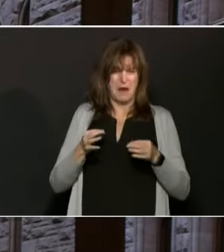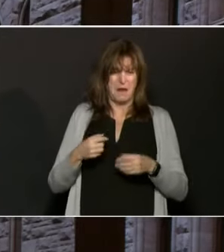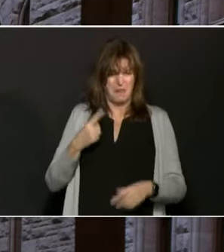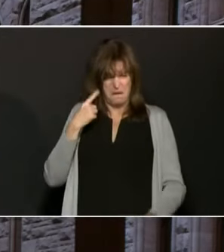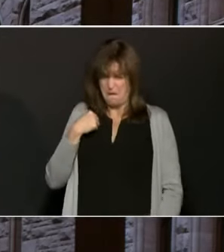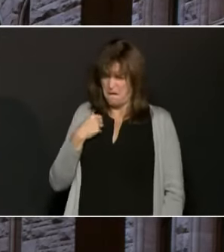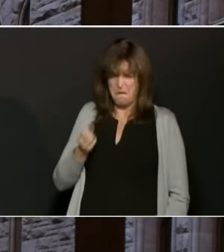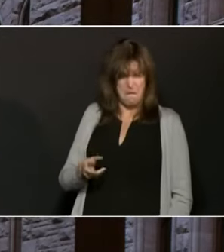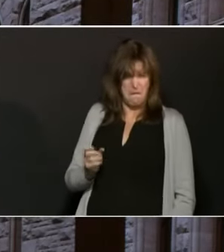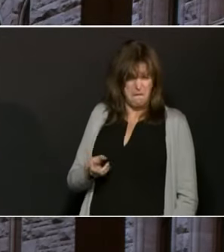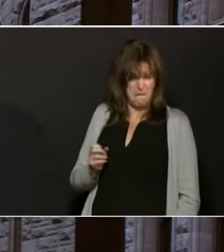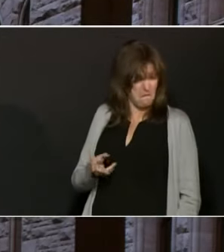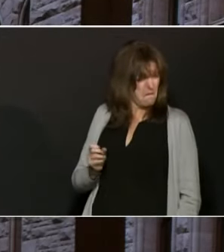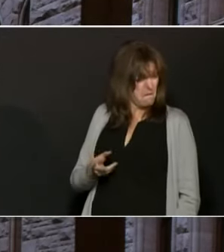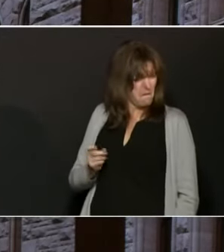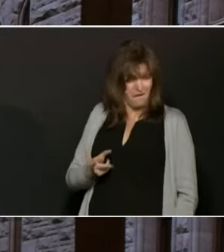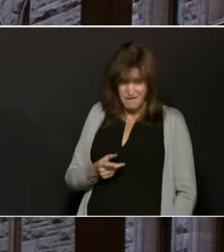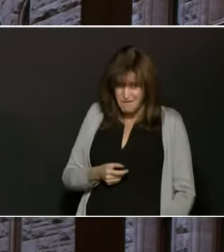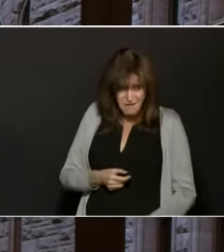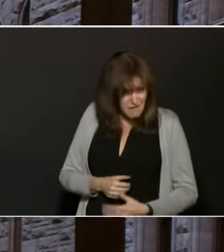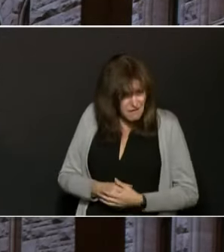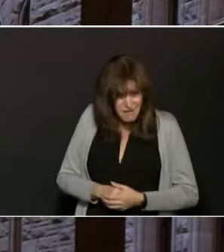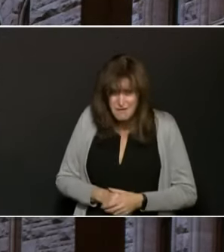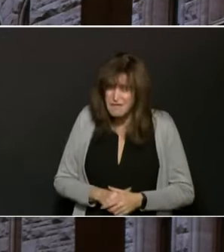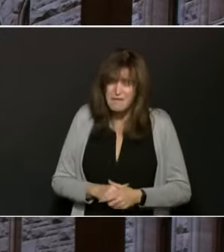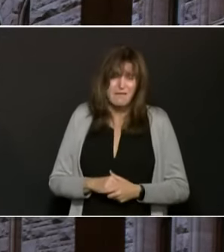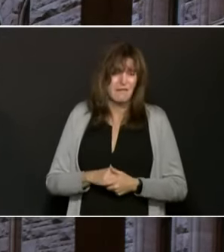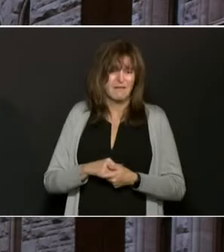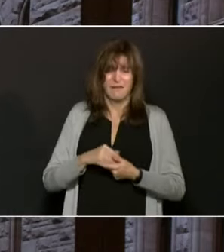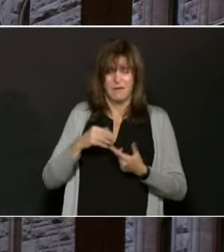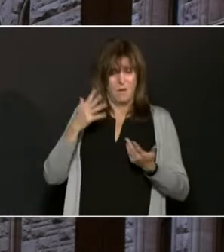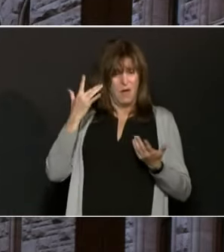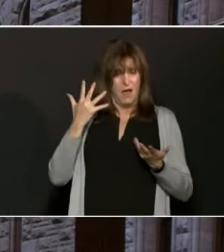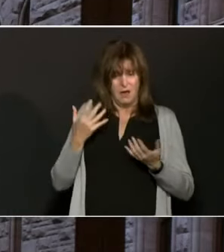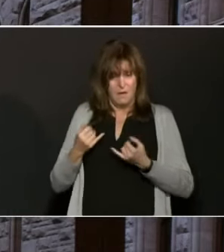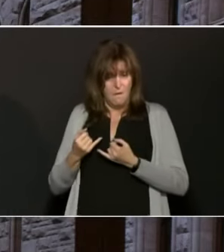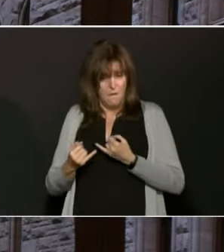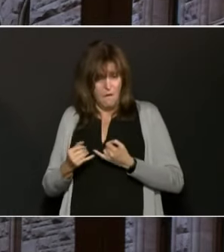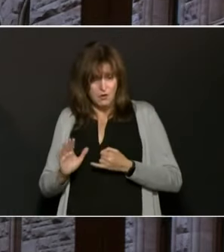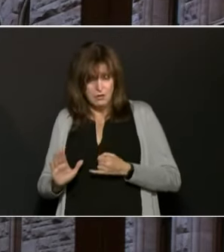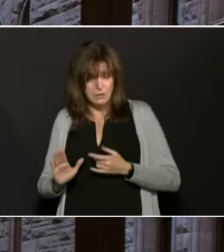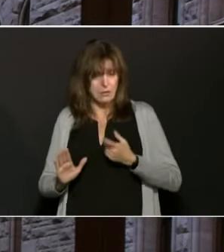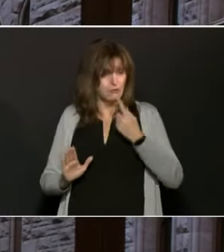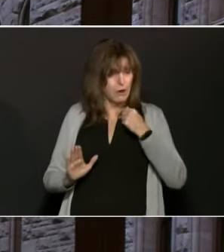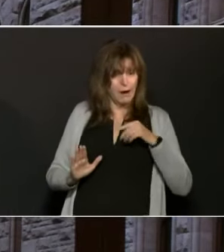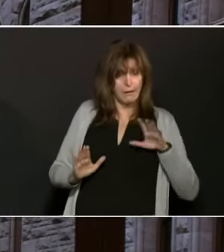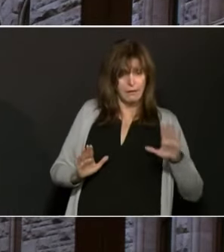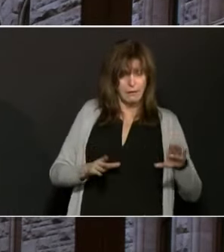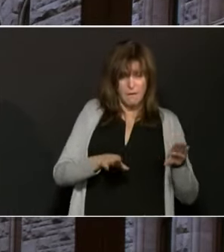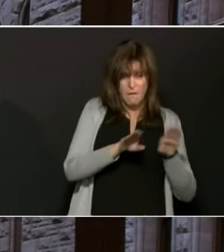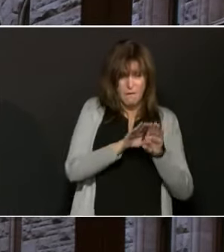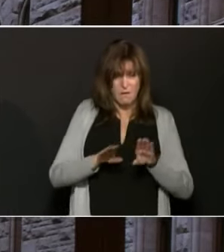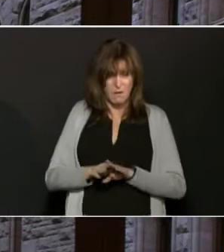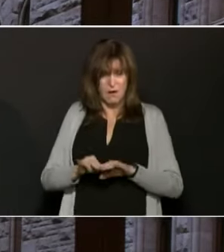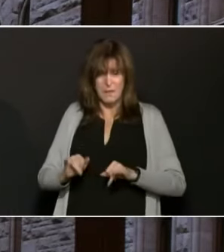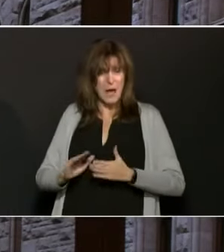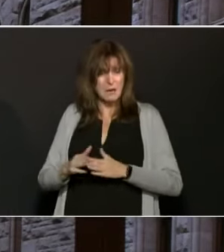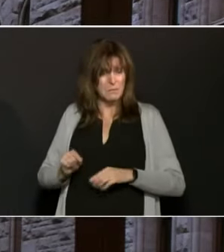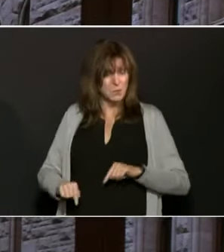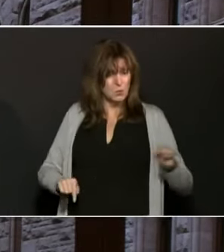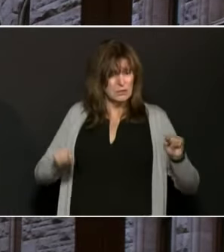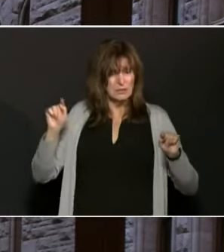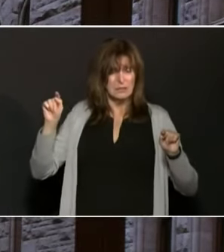with the positivity, especially in the areas of the orange, red, and lockdown, with the positivities moving well above 5